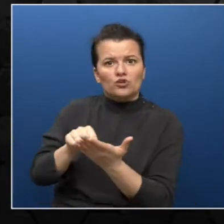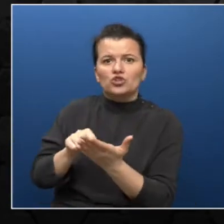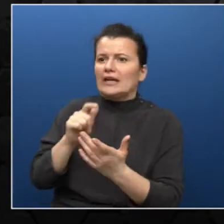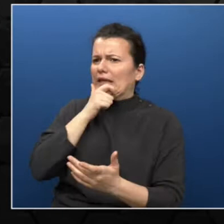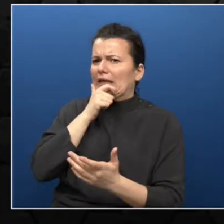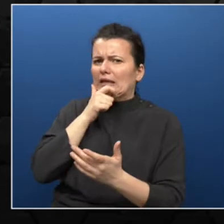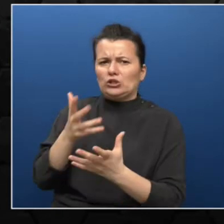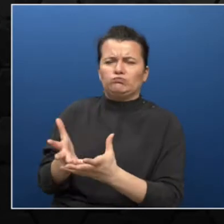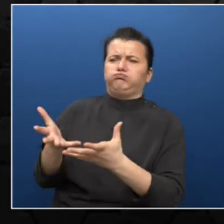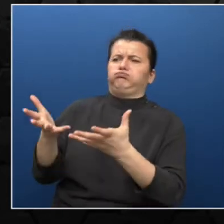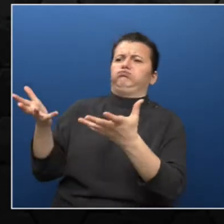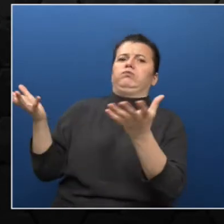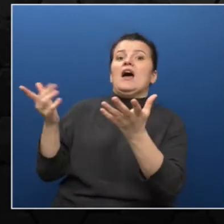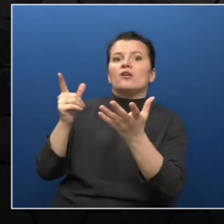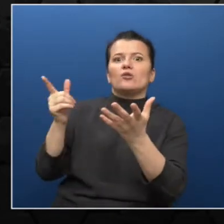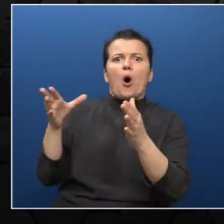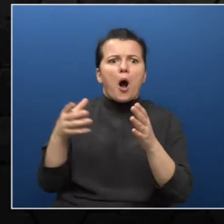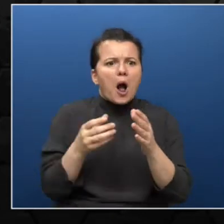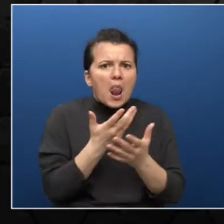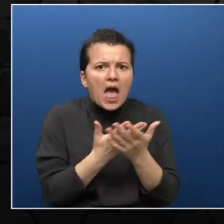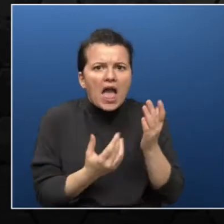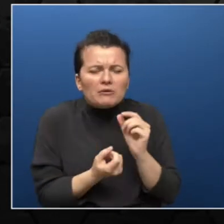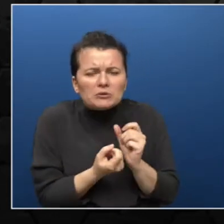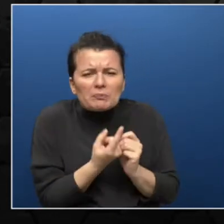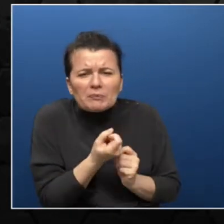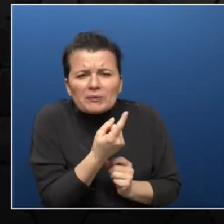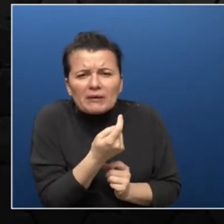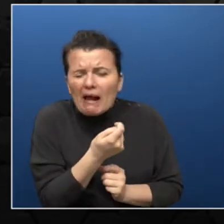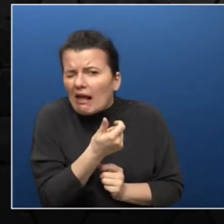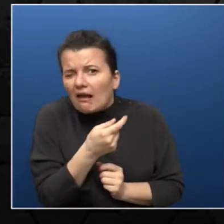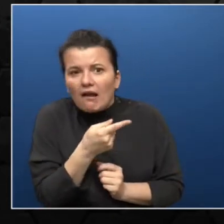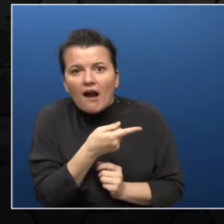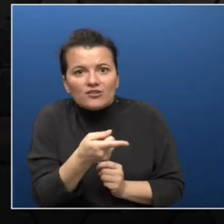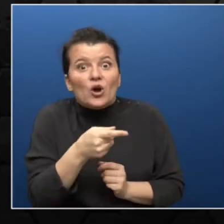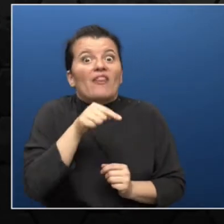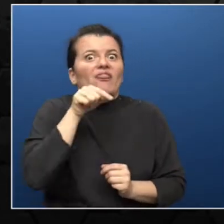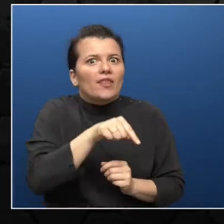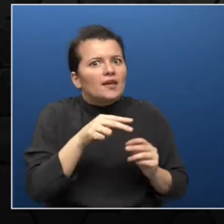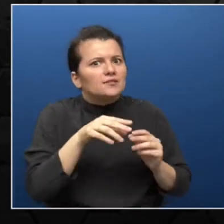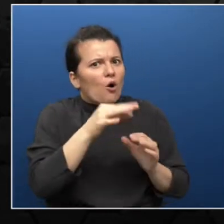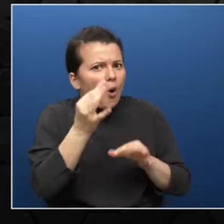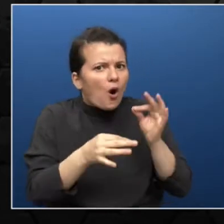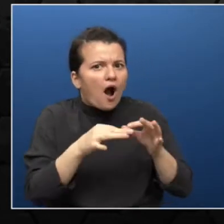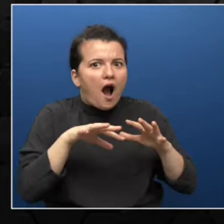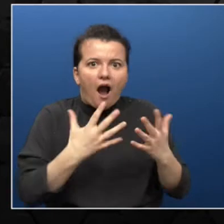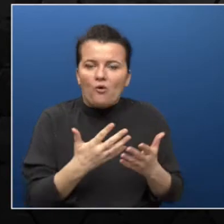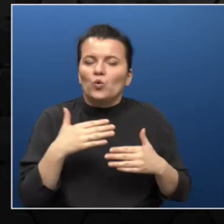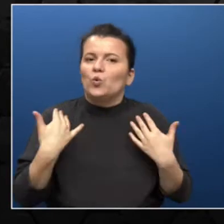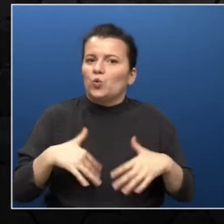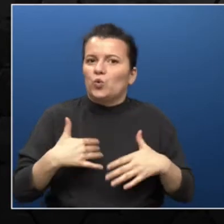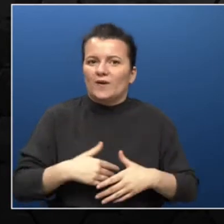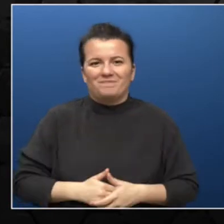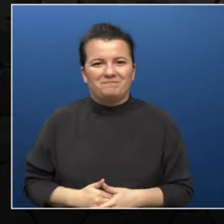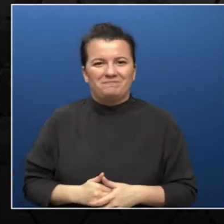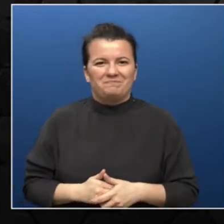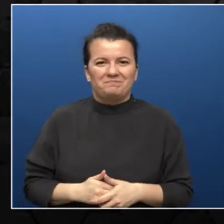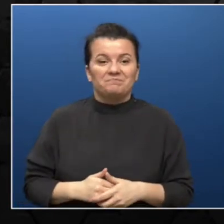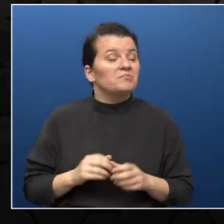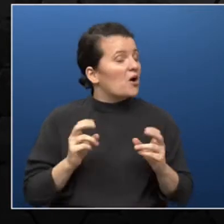more complicated too. nice. Super looking forward to it. So the stage is yours. Take it away. Thank you. Good